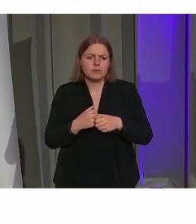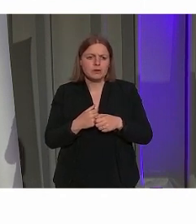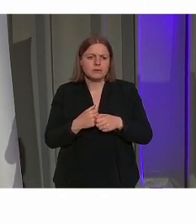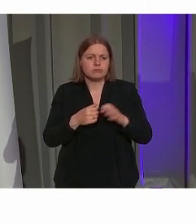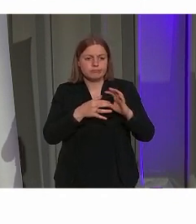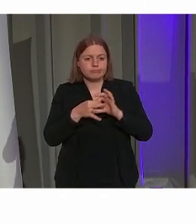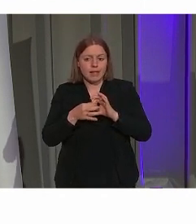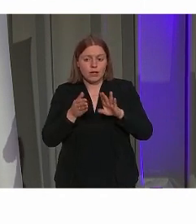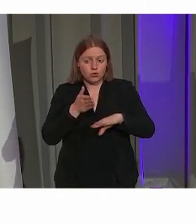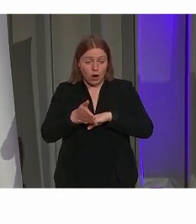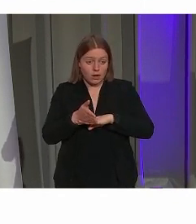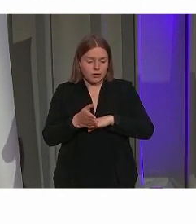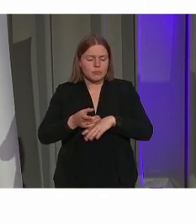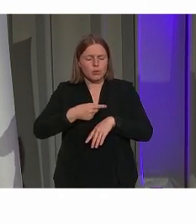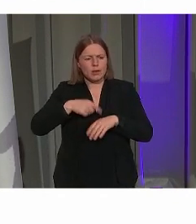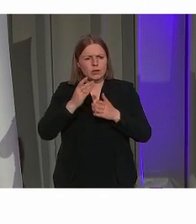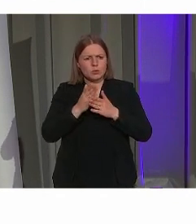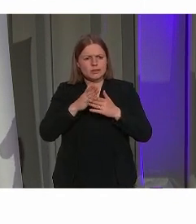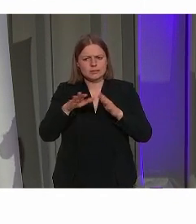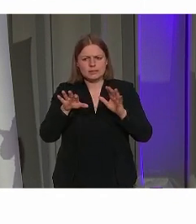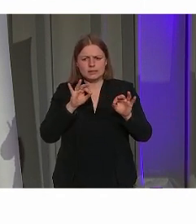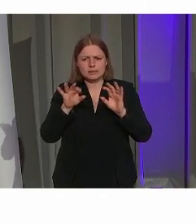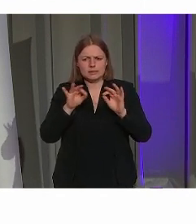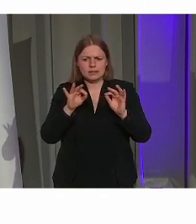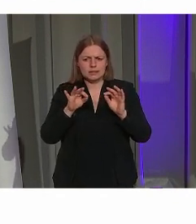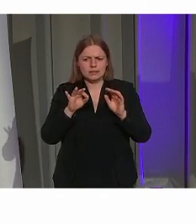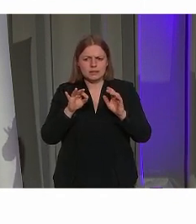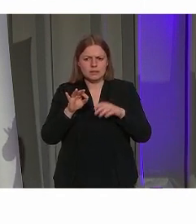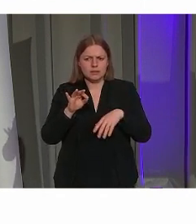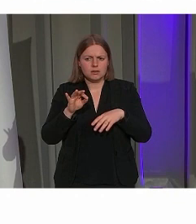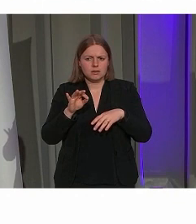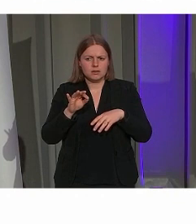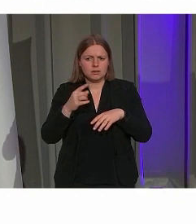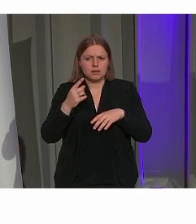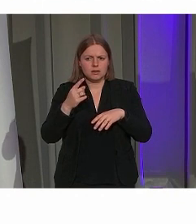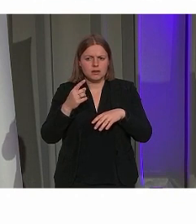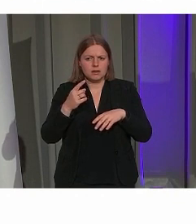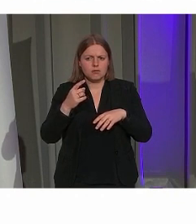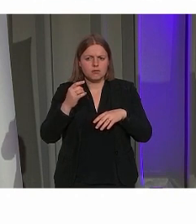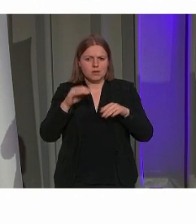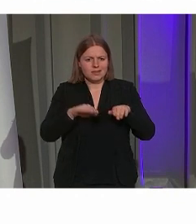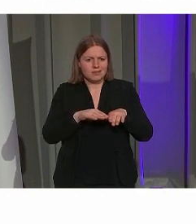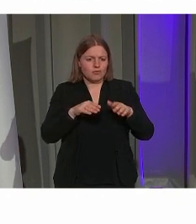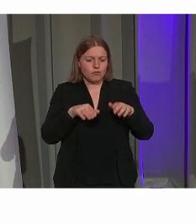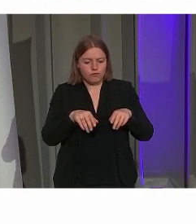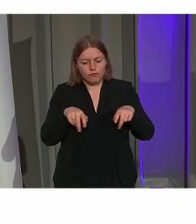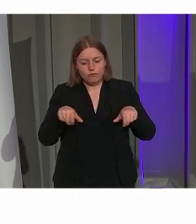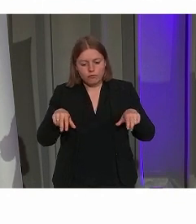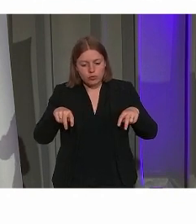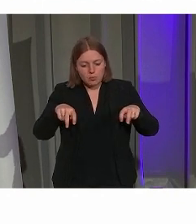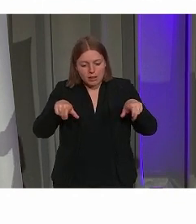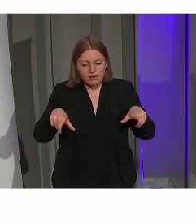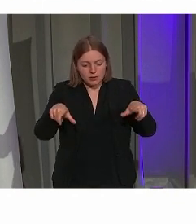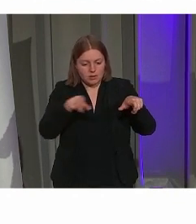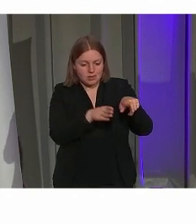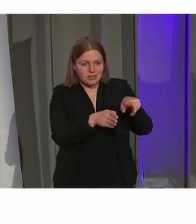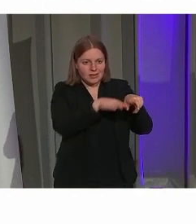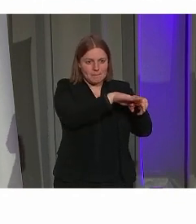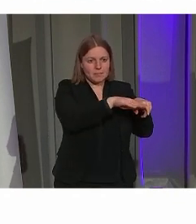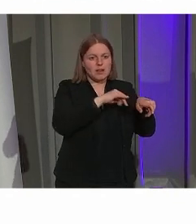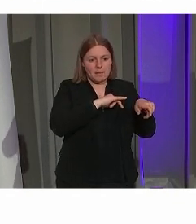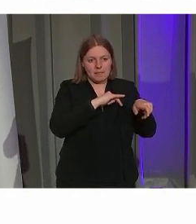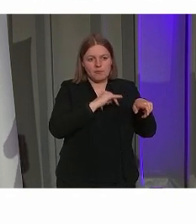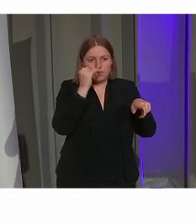until the other side of the street. As to accessibility, we chose to keep the ramp on